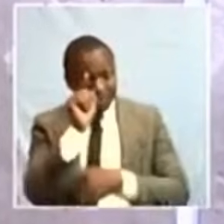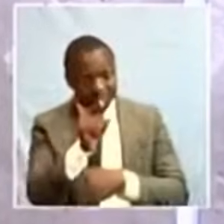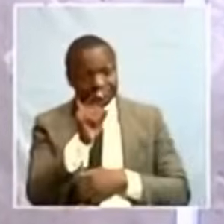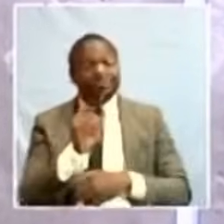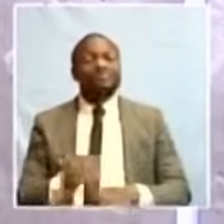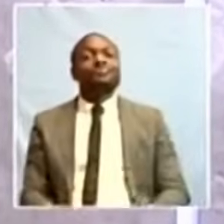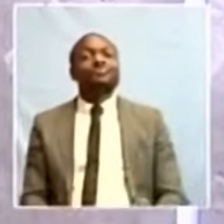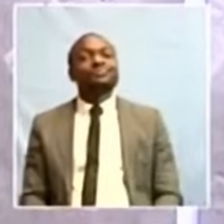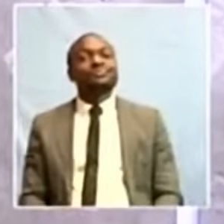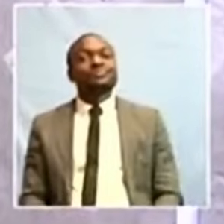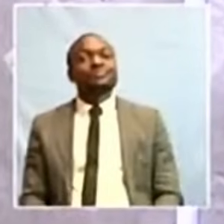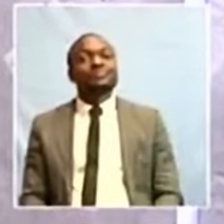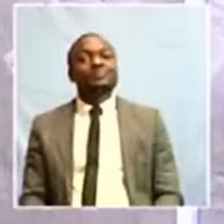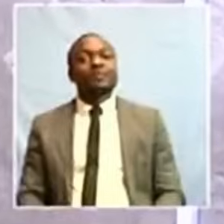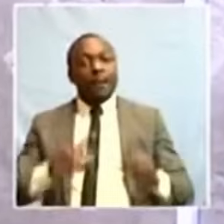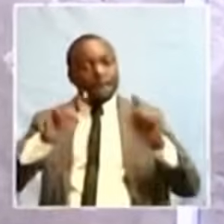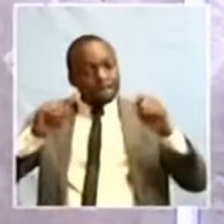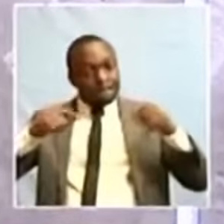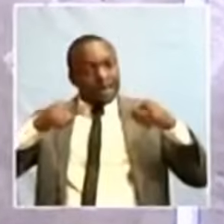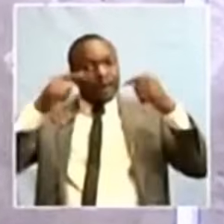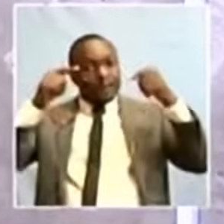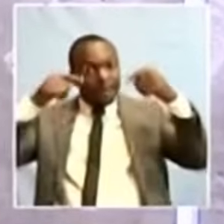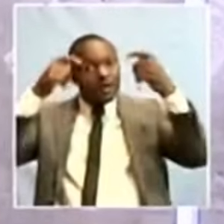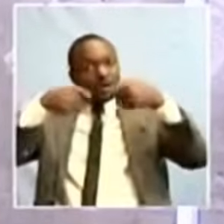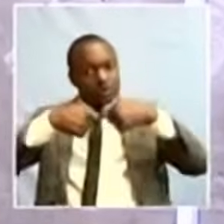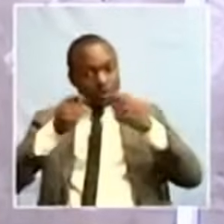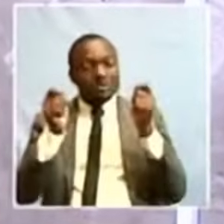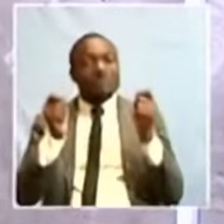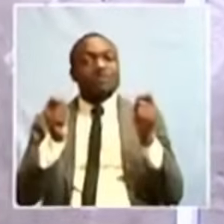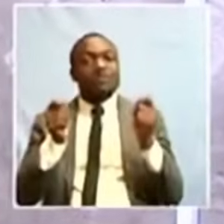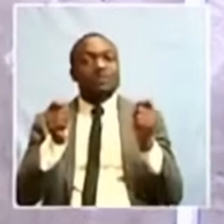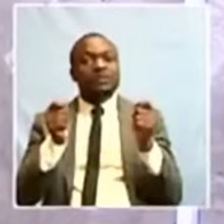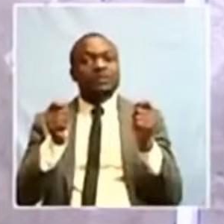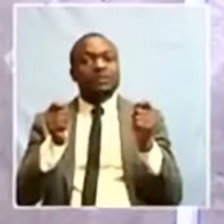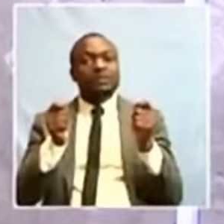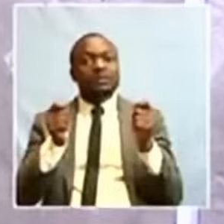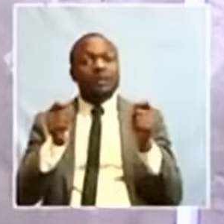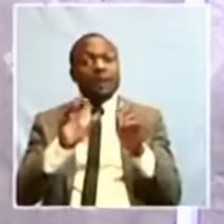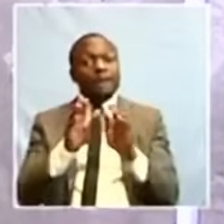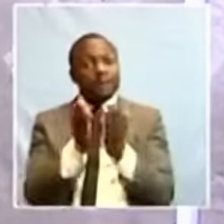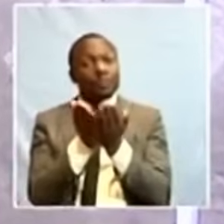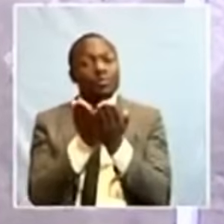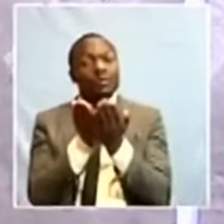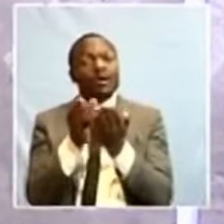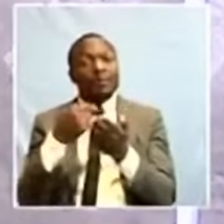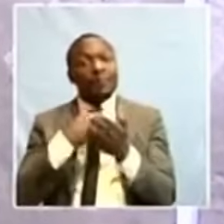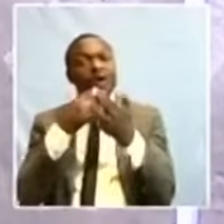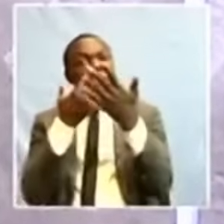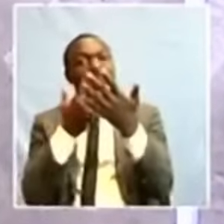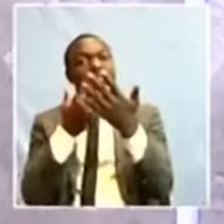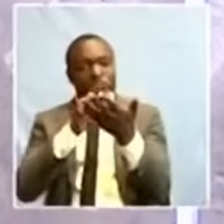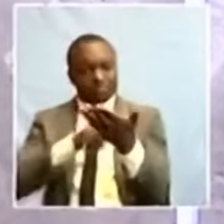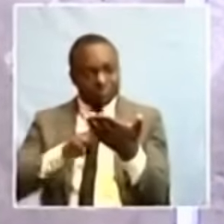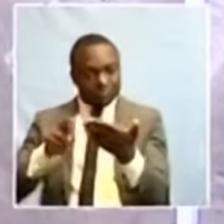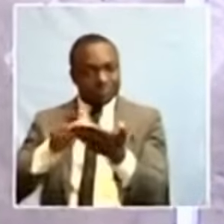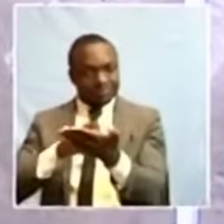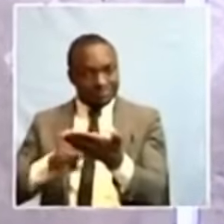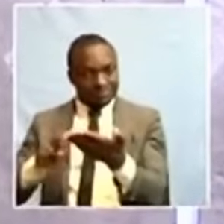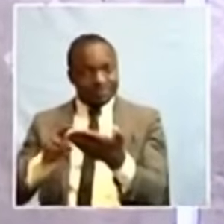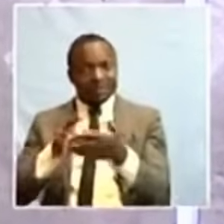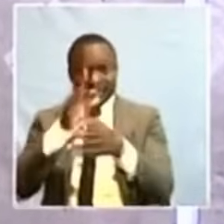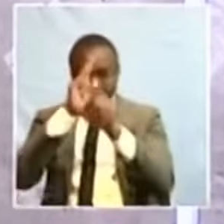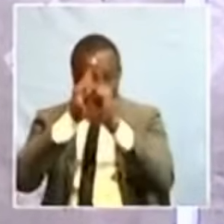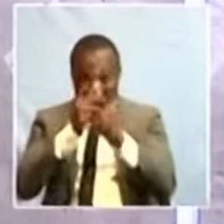for a successful launch of the book that I'm really awaiting to read. I honor the